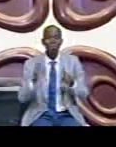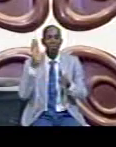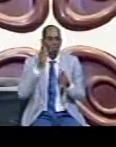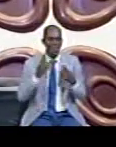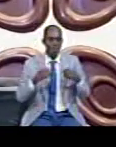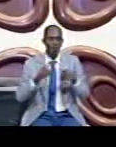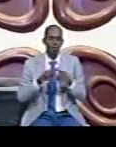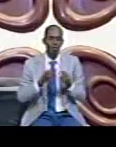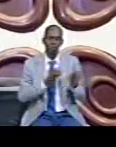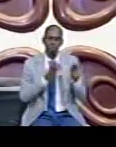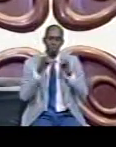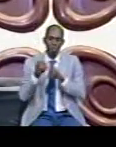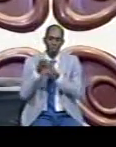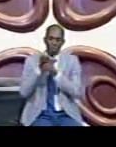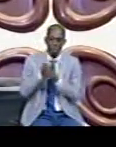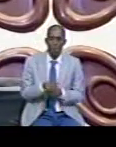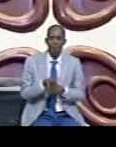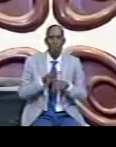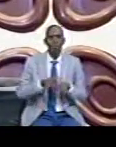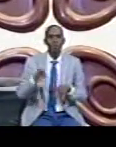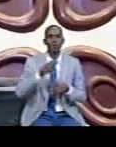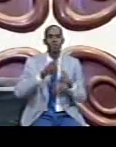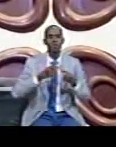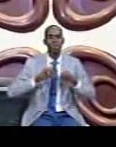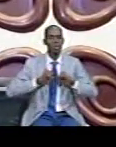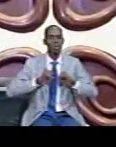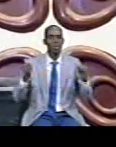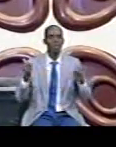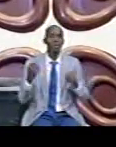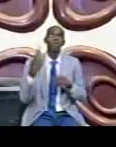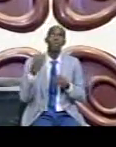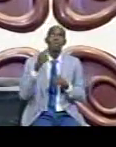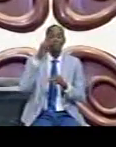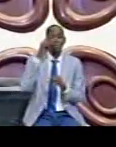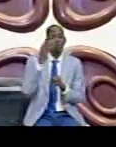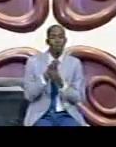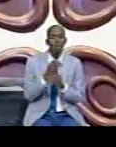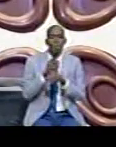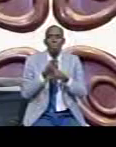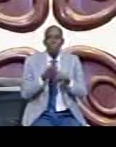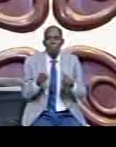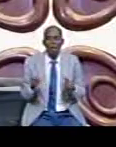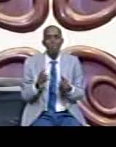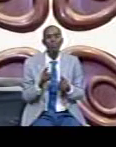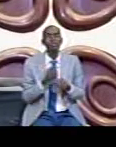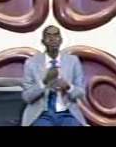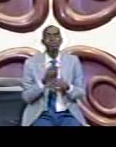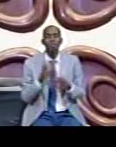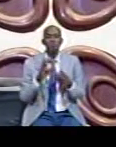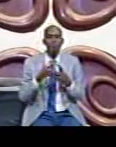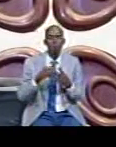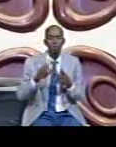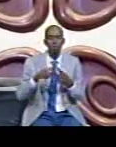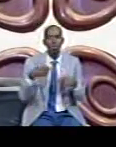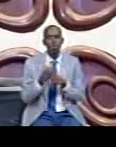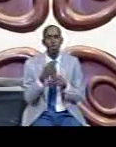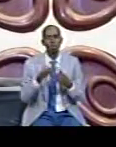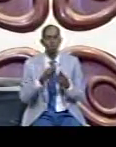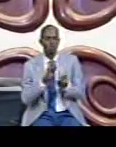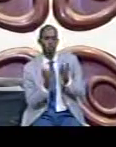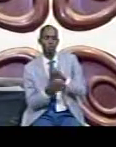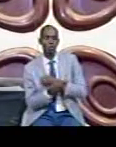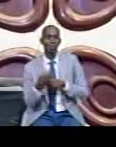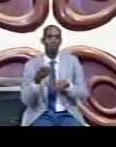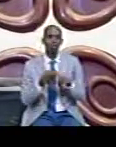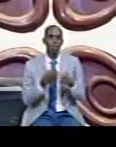pressure on you to deny the faith or turn away from what you have believed. You must make up your